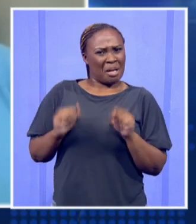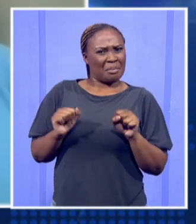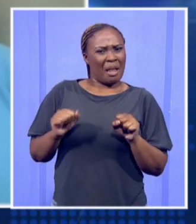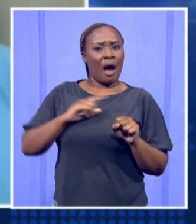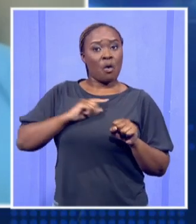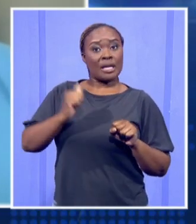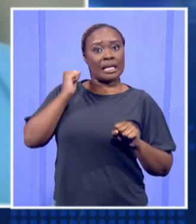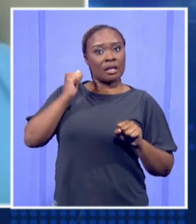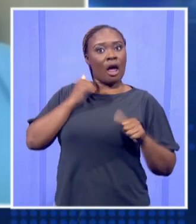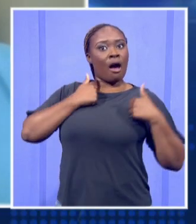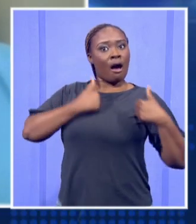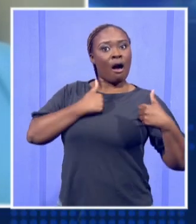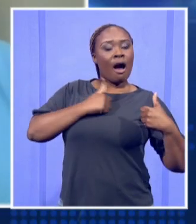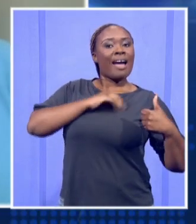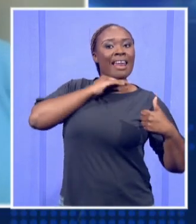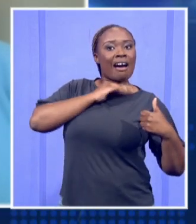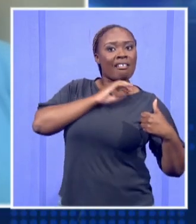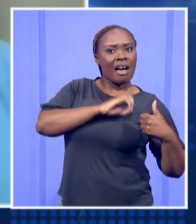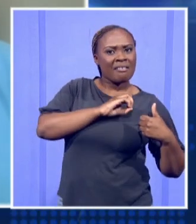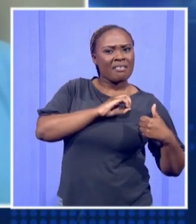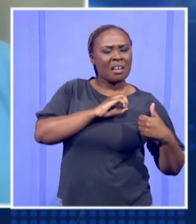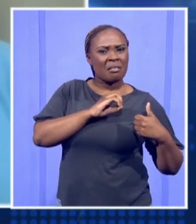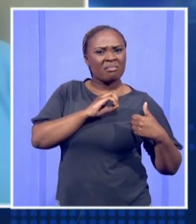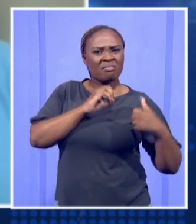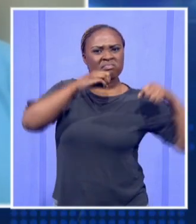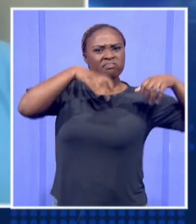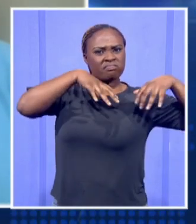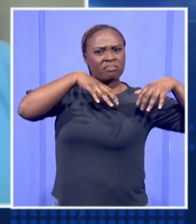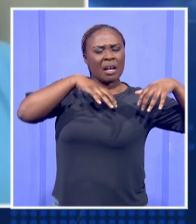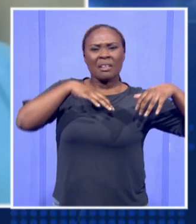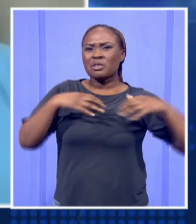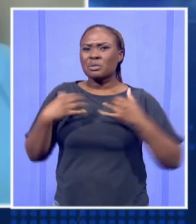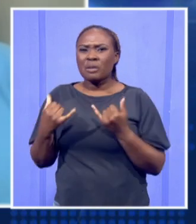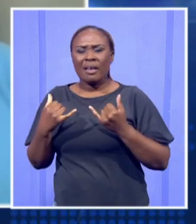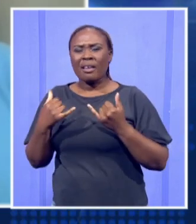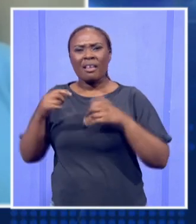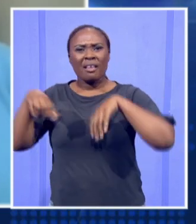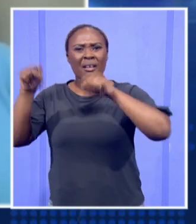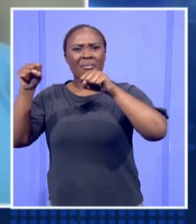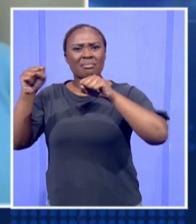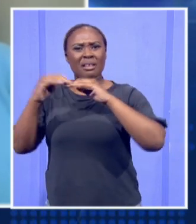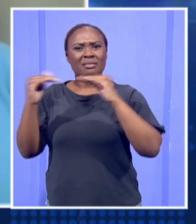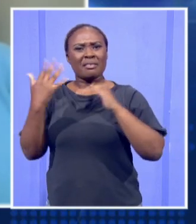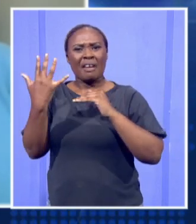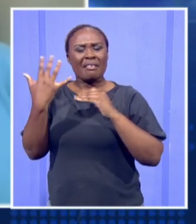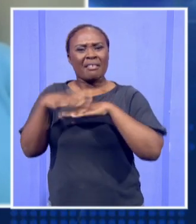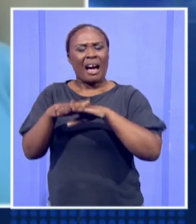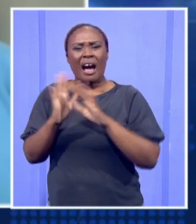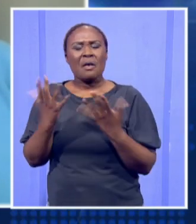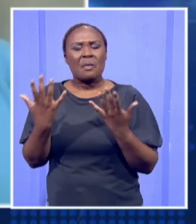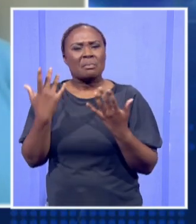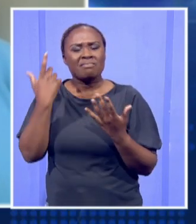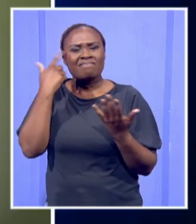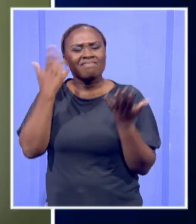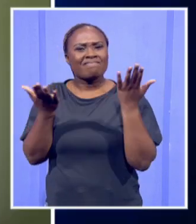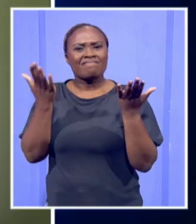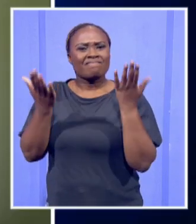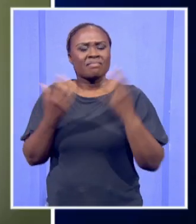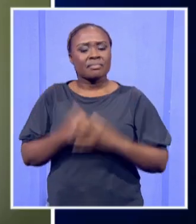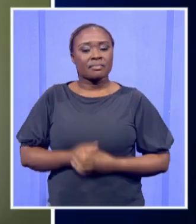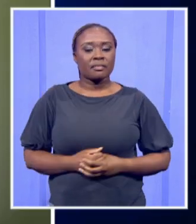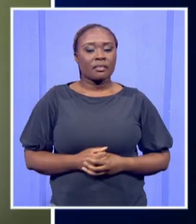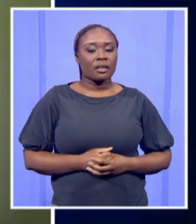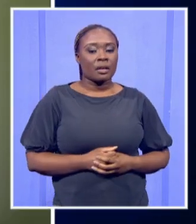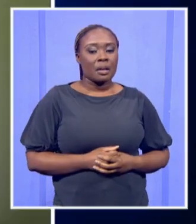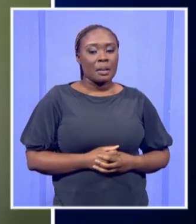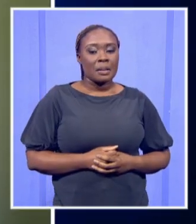to one day suspend load shedding and then the very next move all the way to stage 5? Yeah, it's